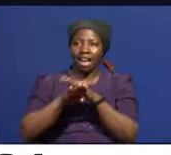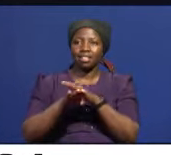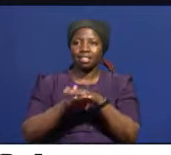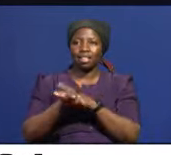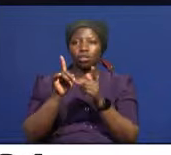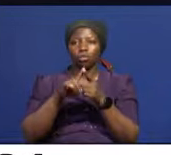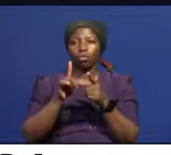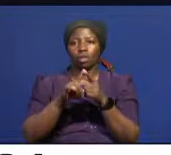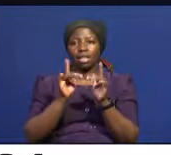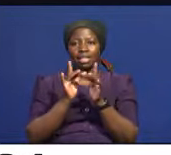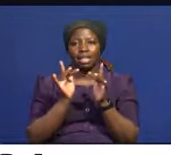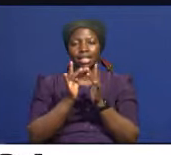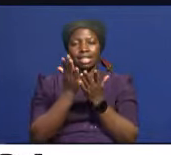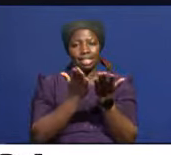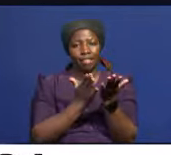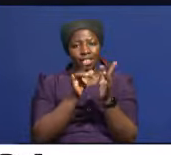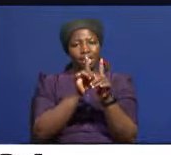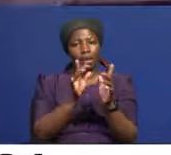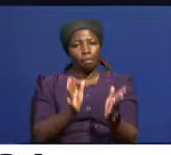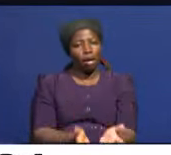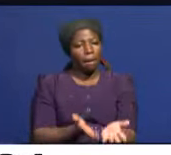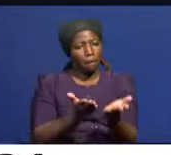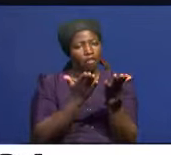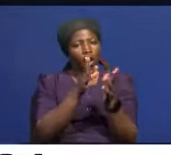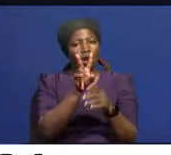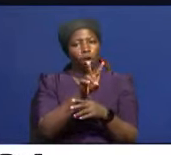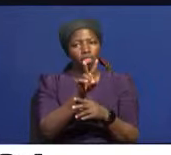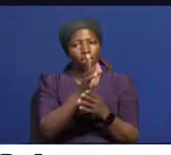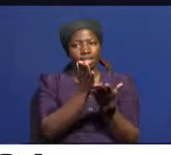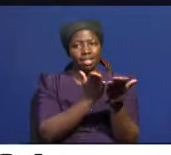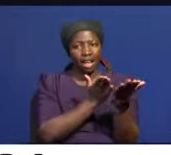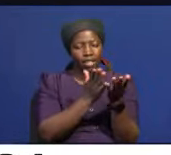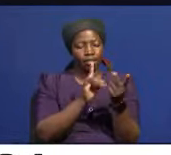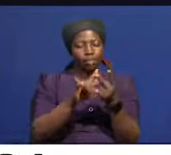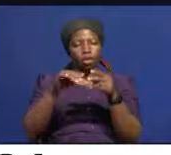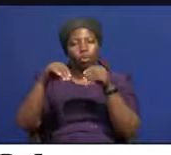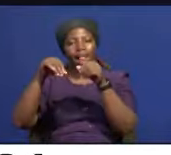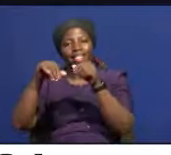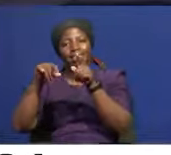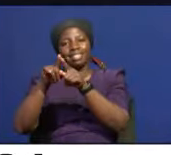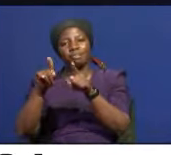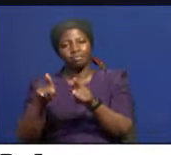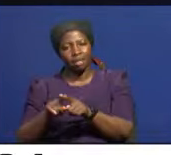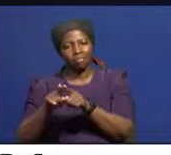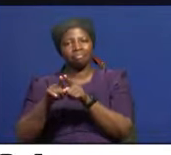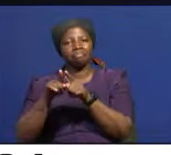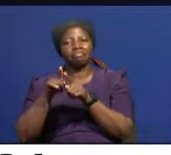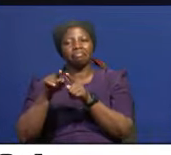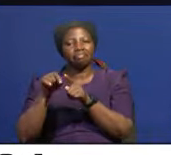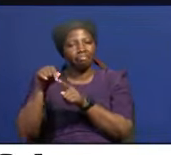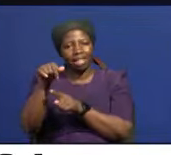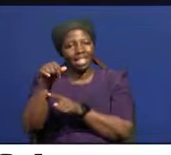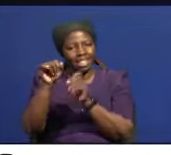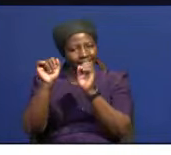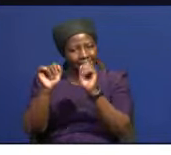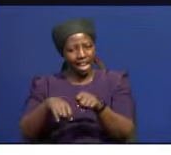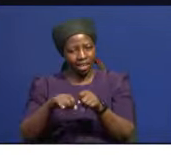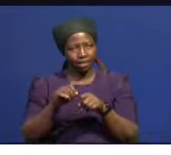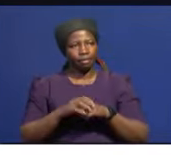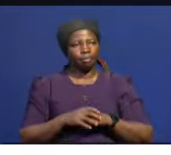broadband services and to enhance both service quality and affordability. In